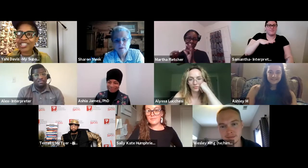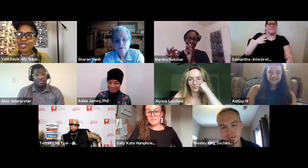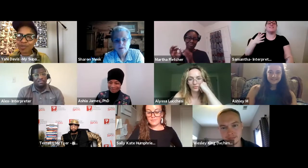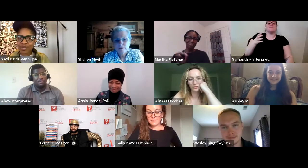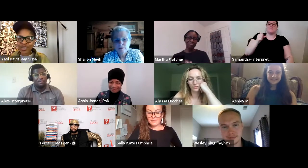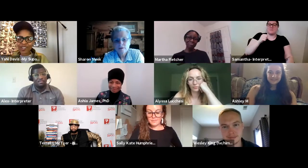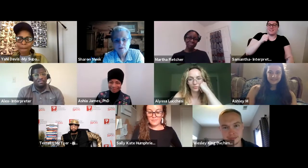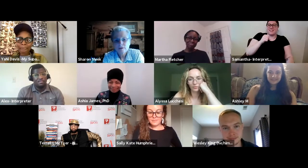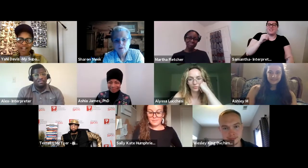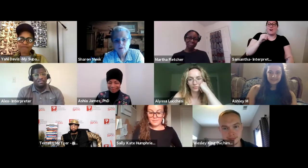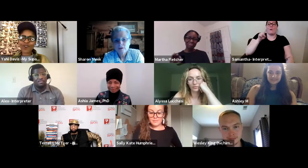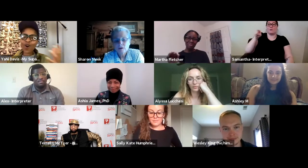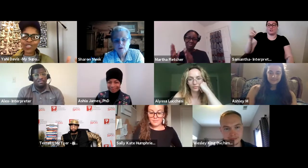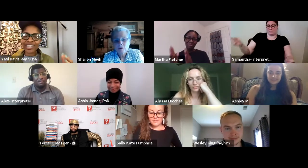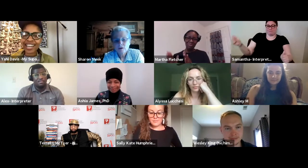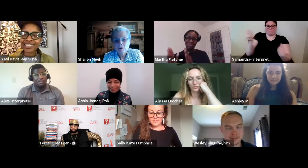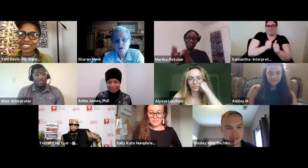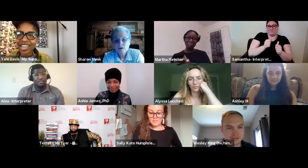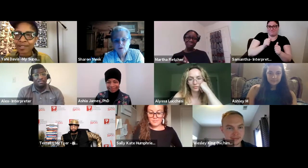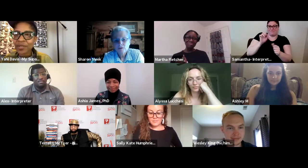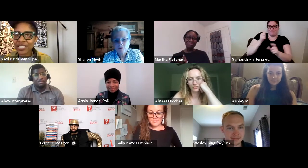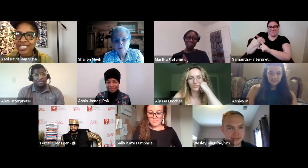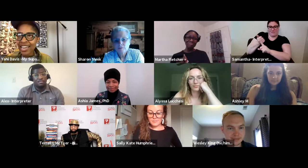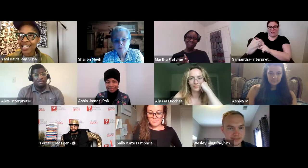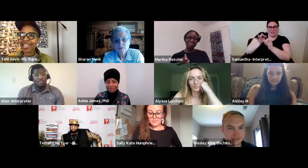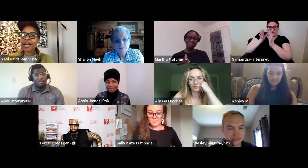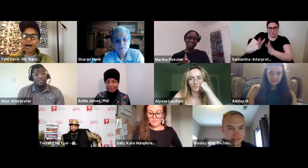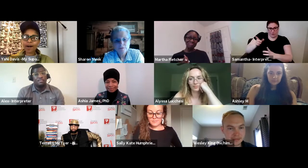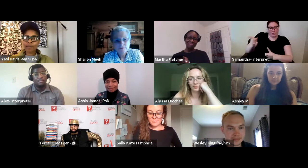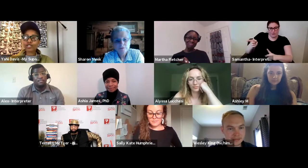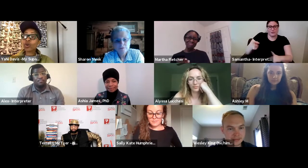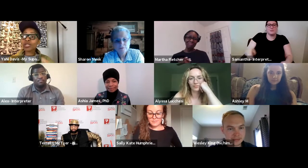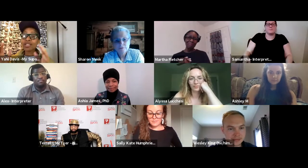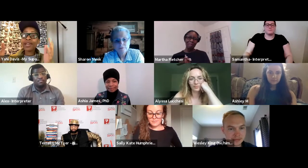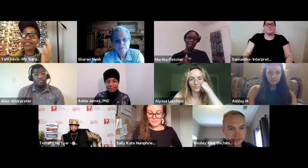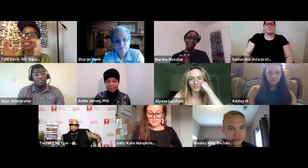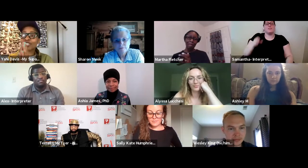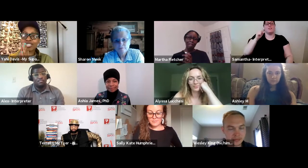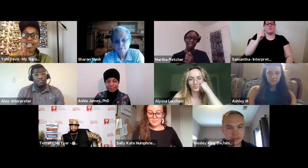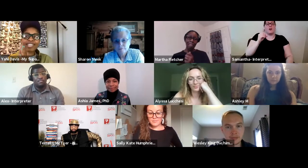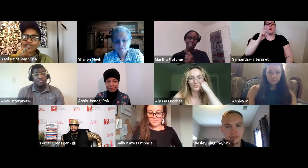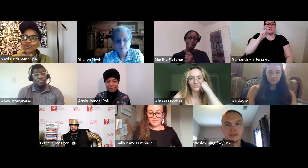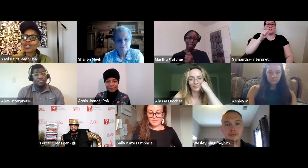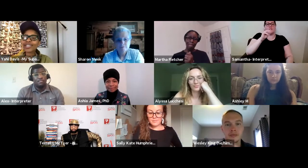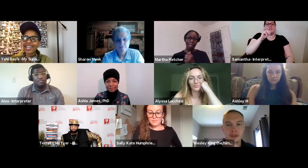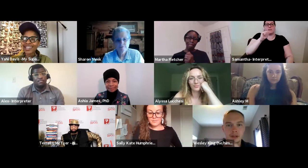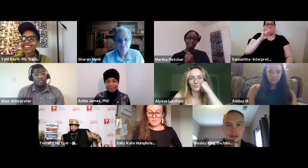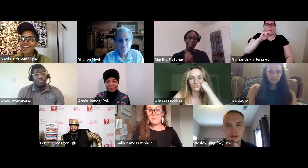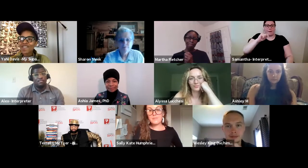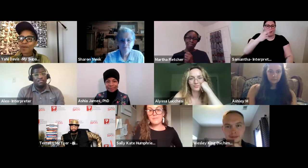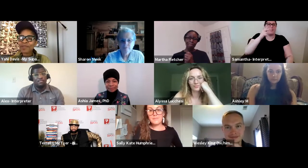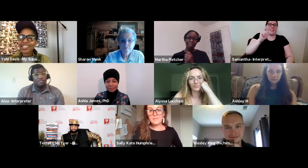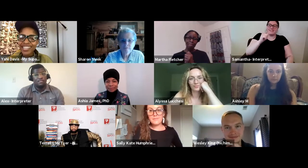serve as our interpreter for all that Dr. James is saying. And so Samantha, just thanking you